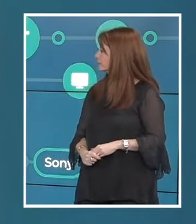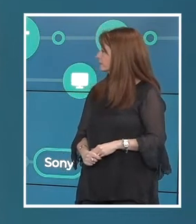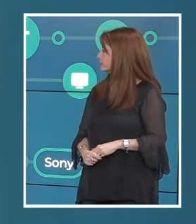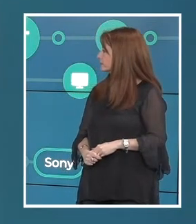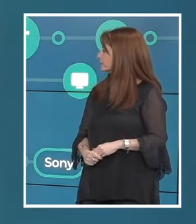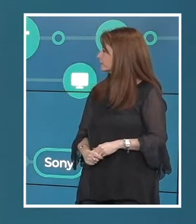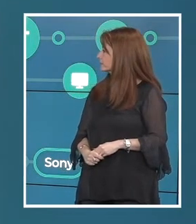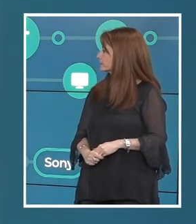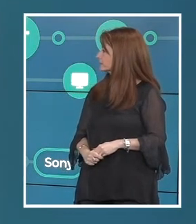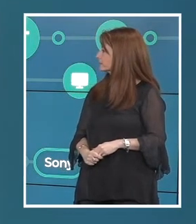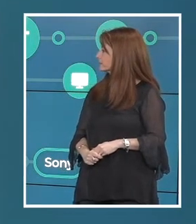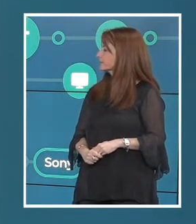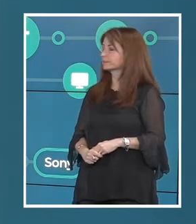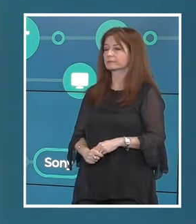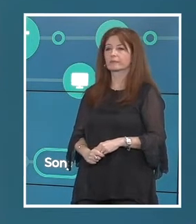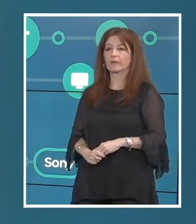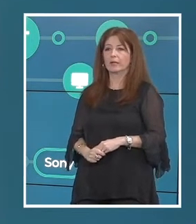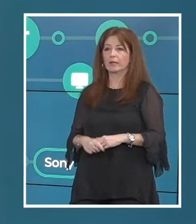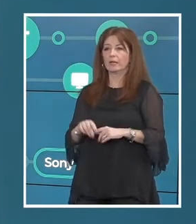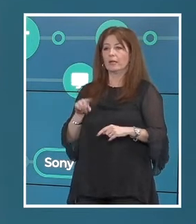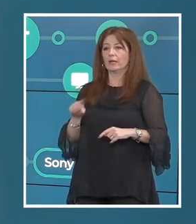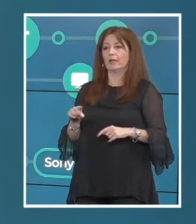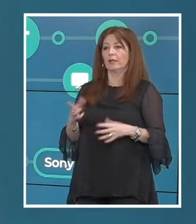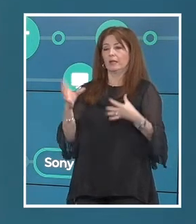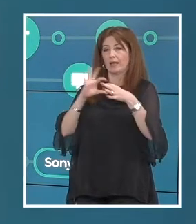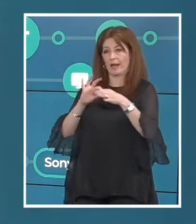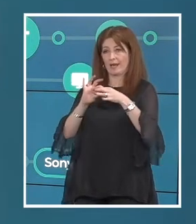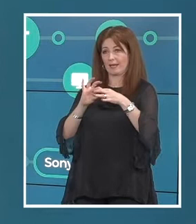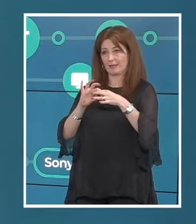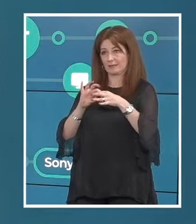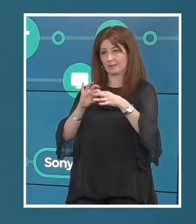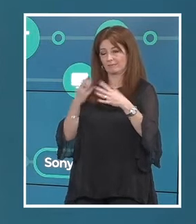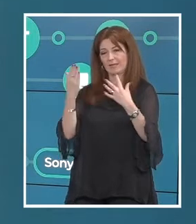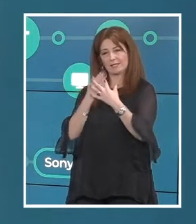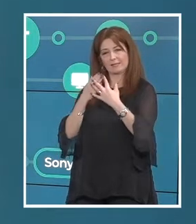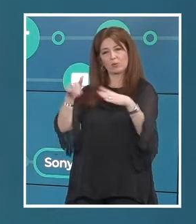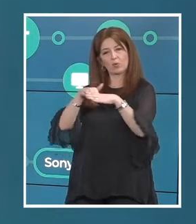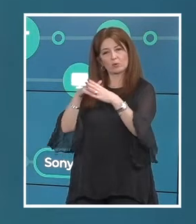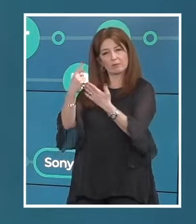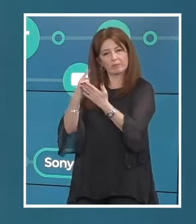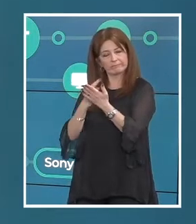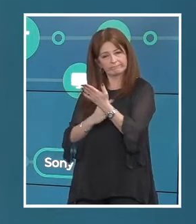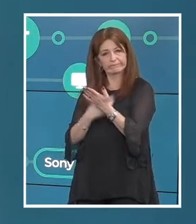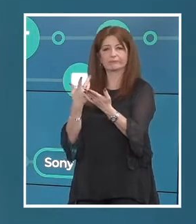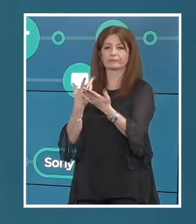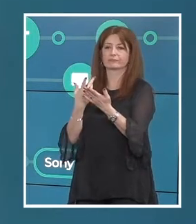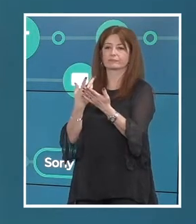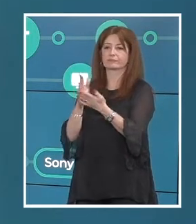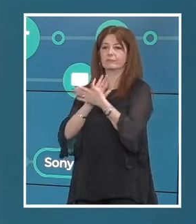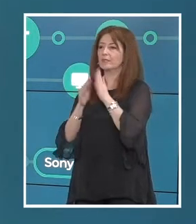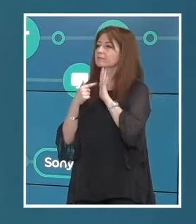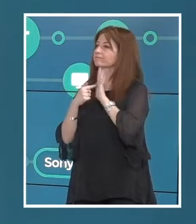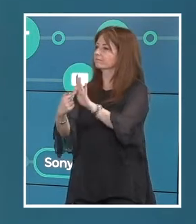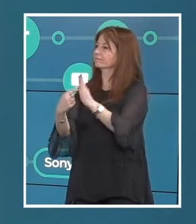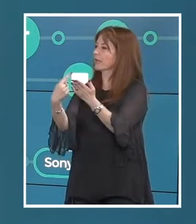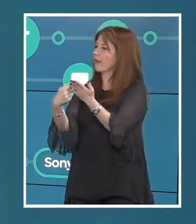And another one, to tie in with our accessible content policy, it's just providing simple guidelines, because